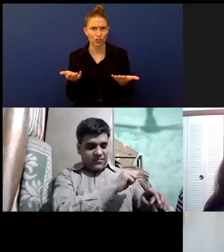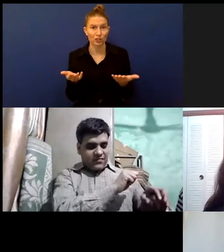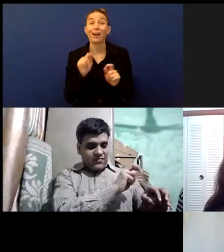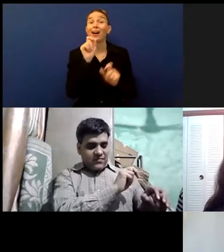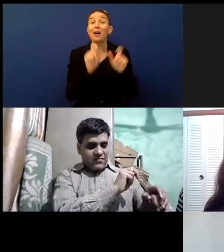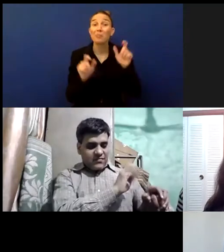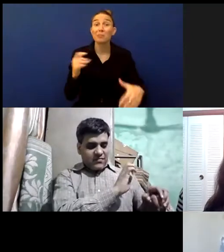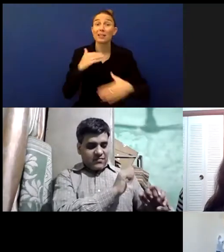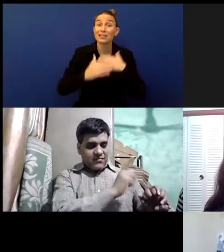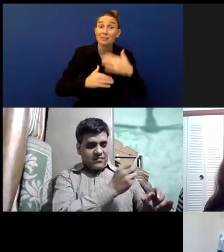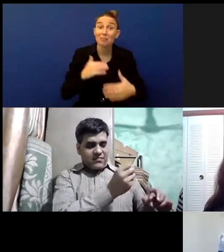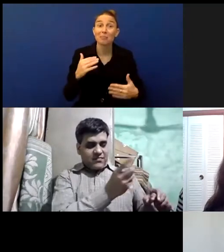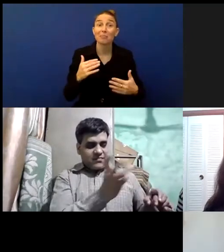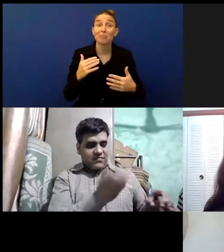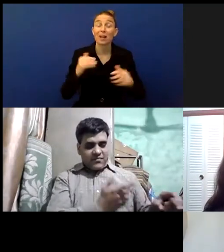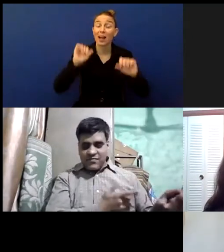with disabilities to